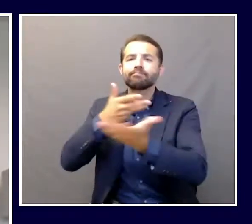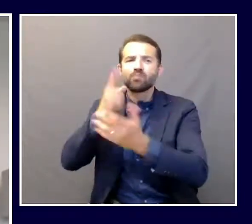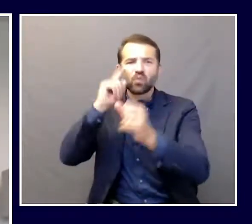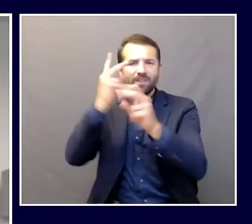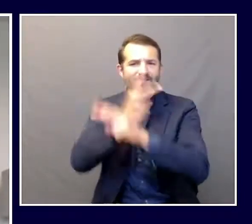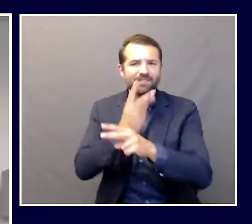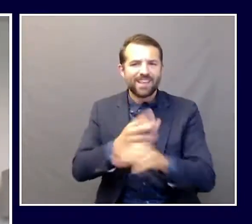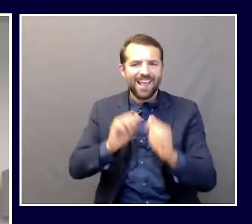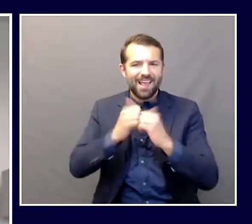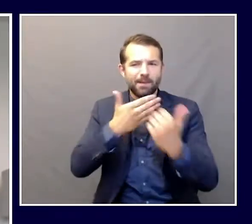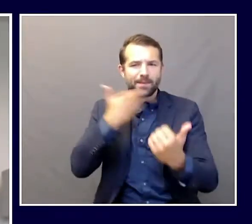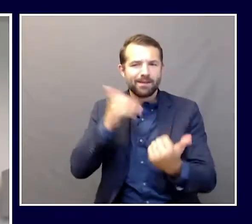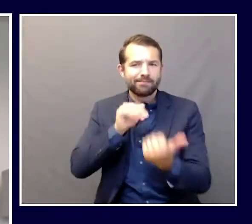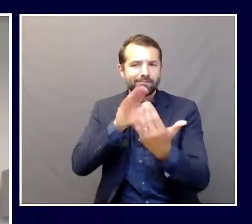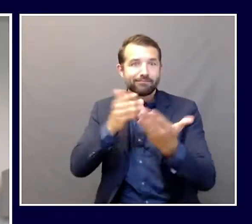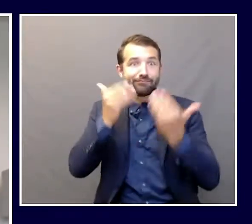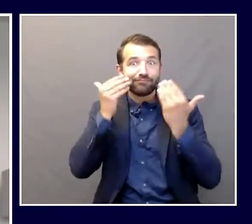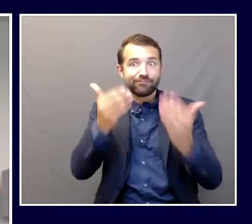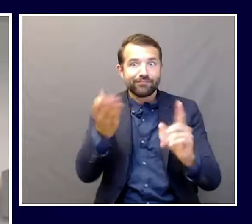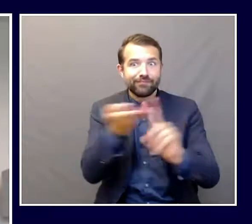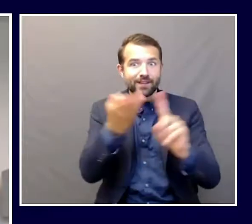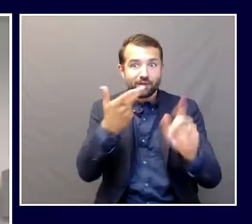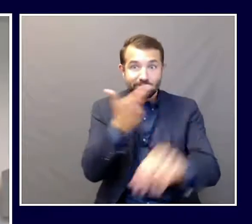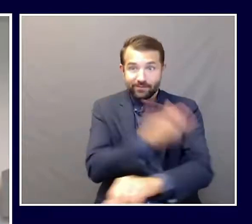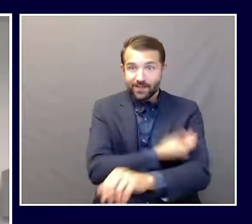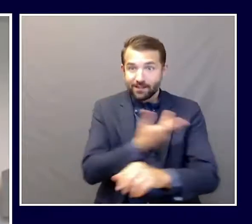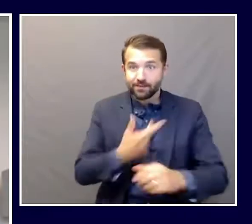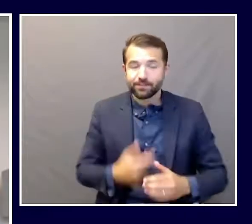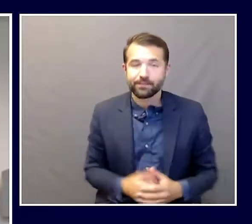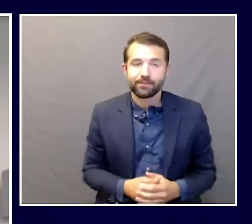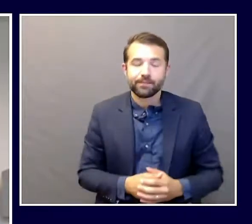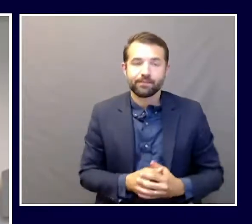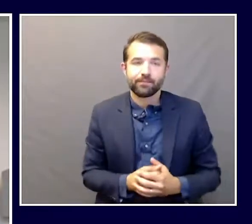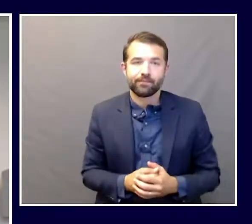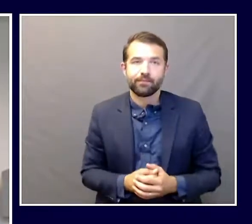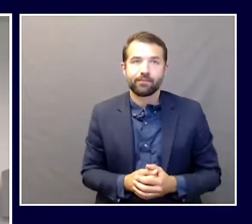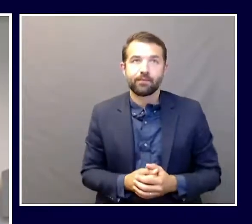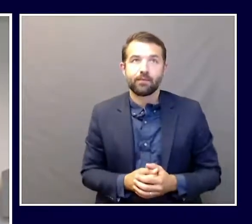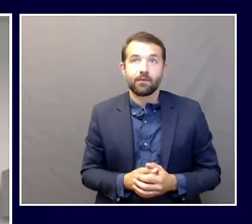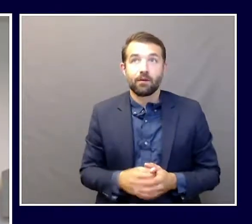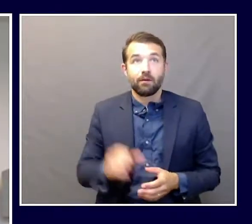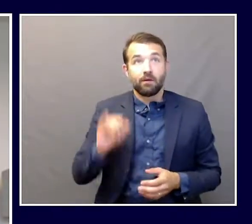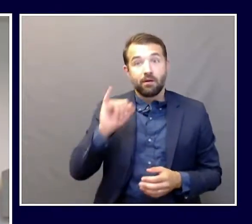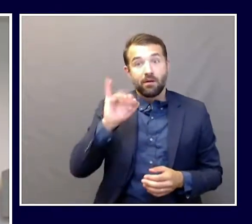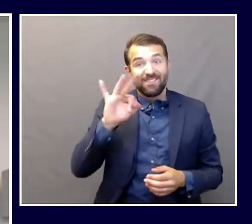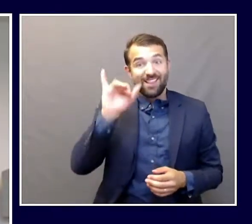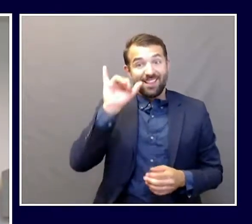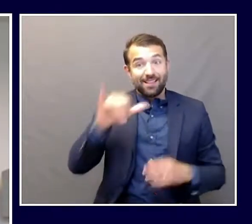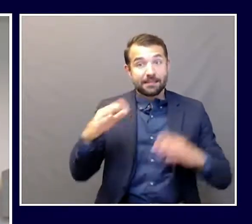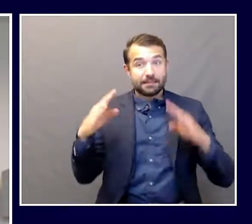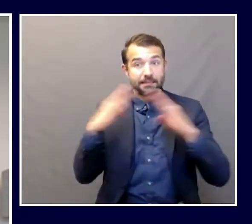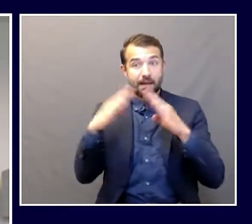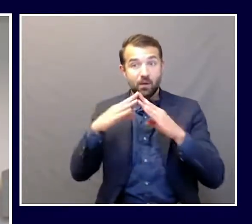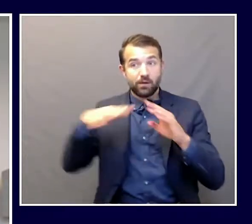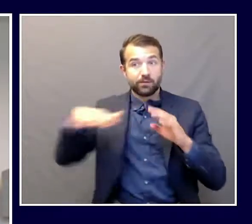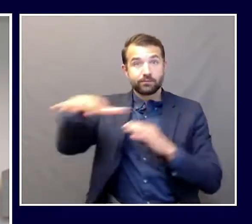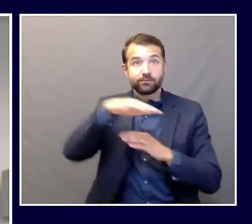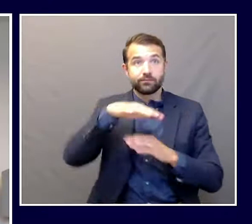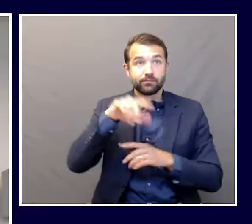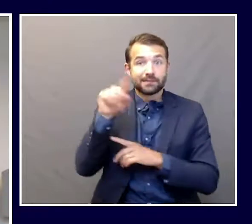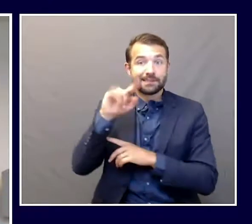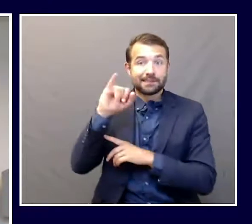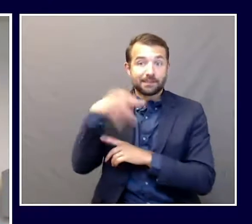can glide over the fact that even in a highly vaccinated zip code, there are pockets of folks who are